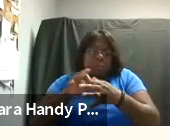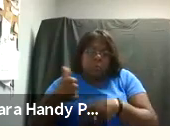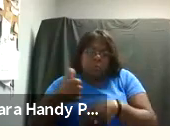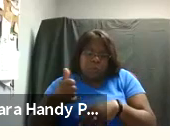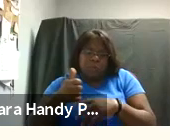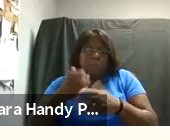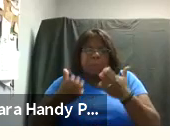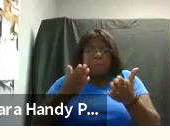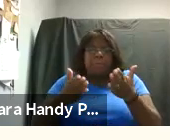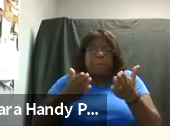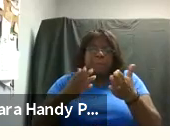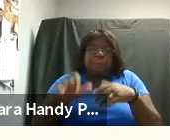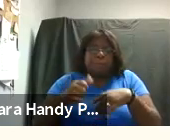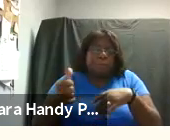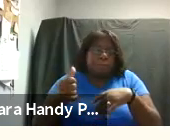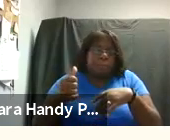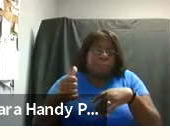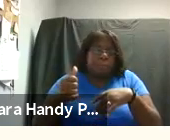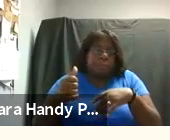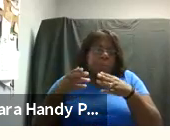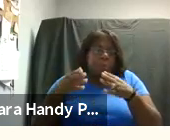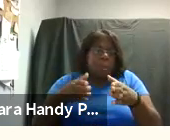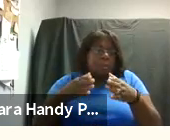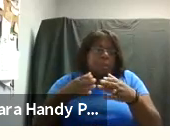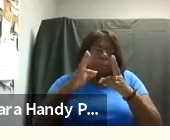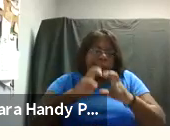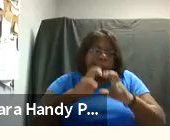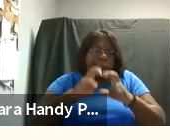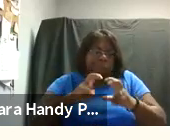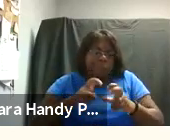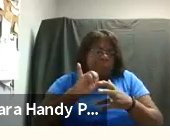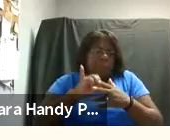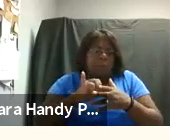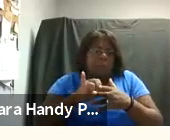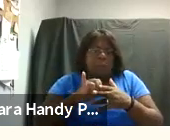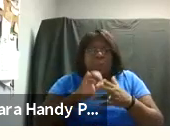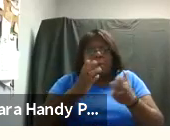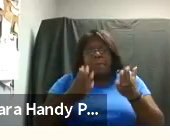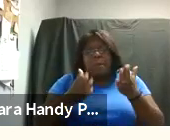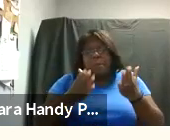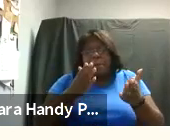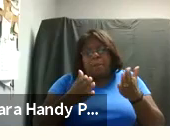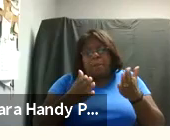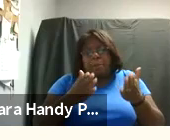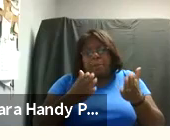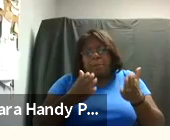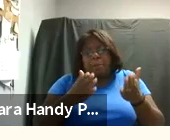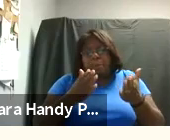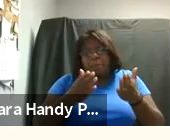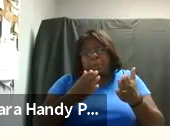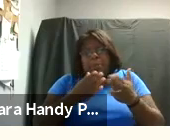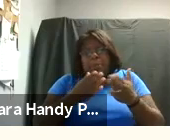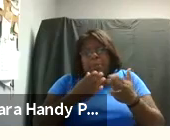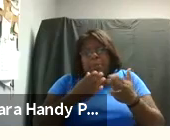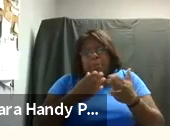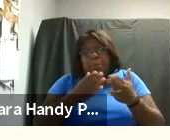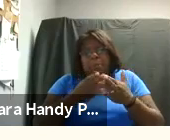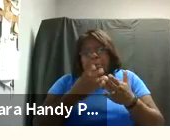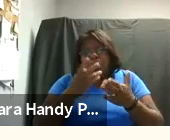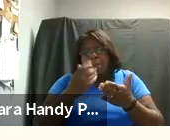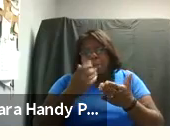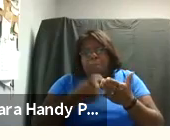at an out-of-the-box way to look at it. Again, maybe dollars sent to a region, or to